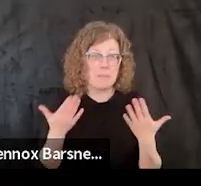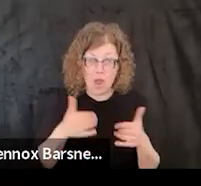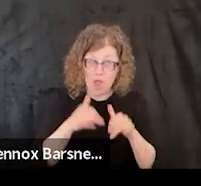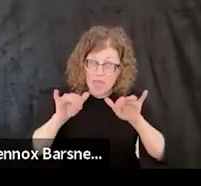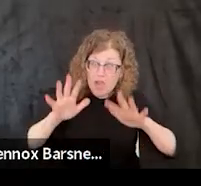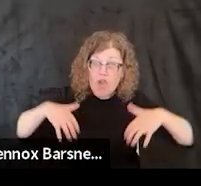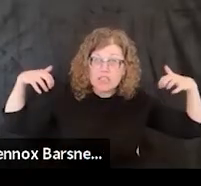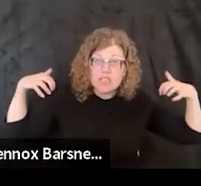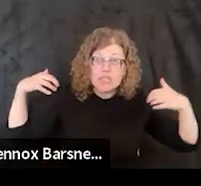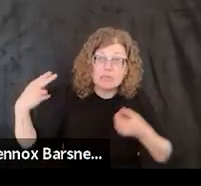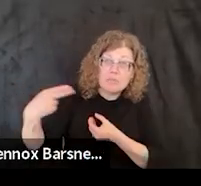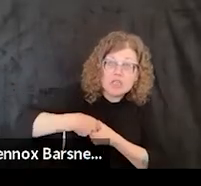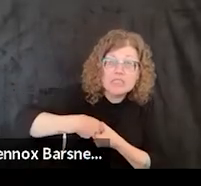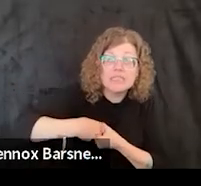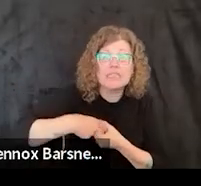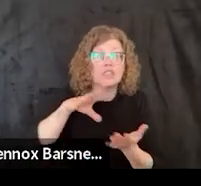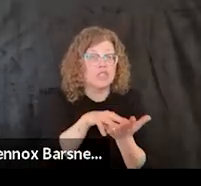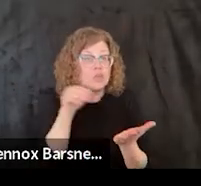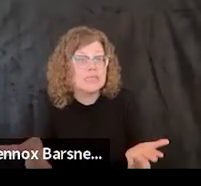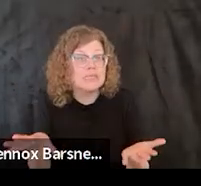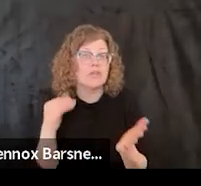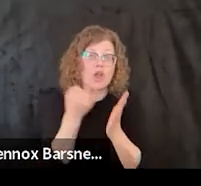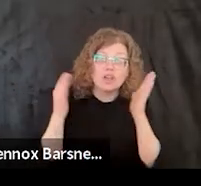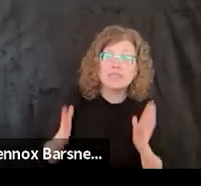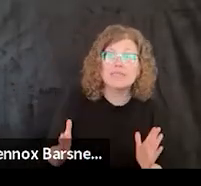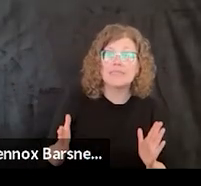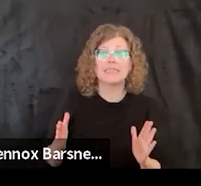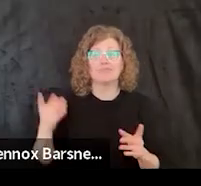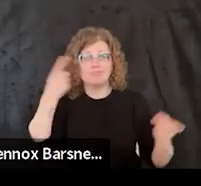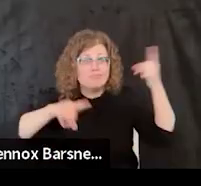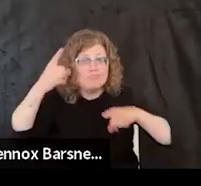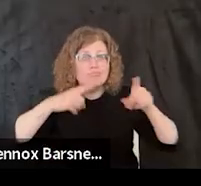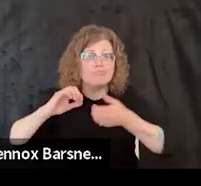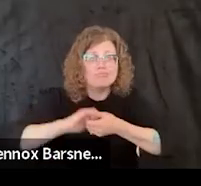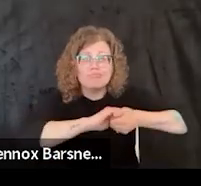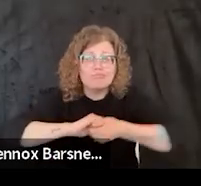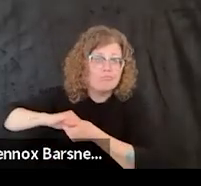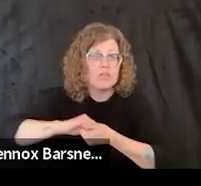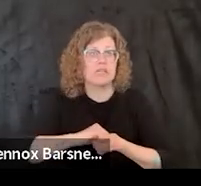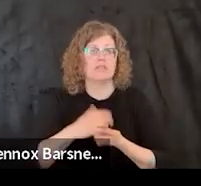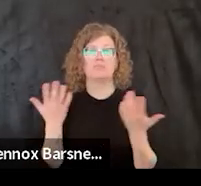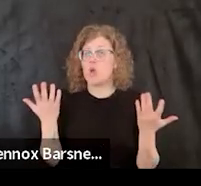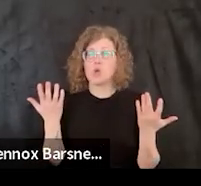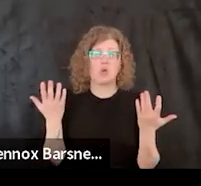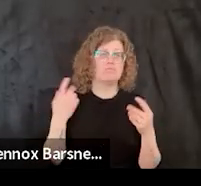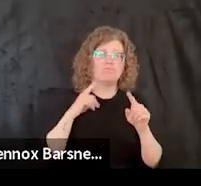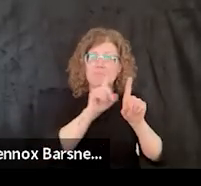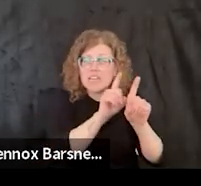participants, students, artists, collaborators or partners, institutions or venues, mentors or